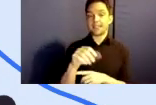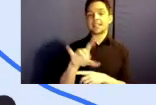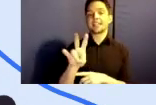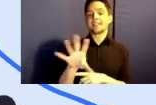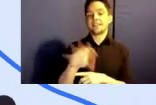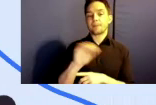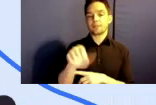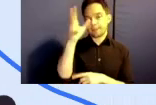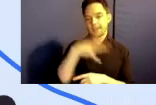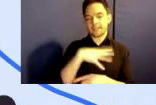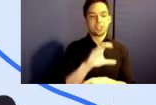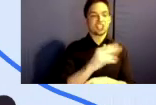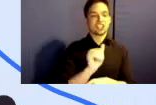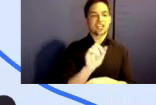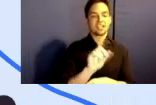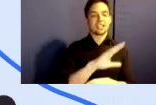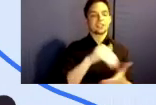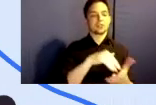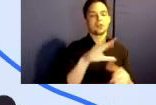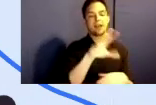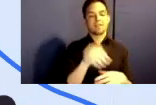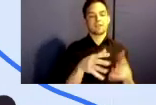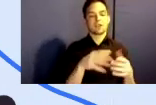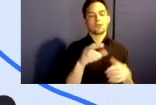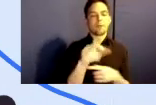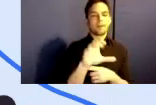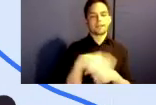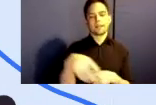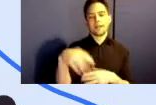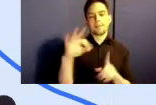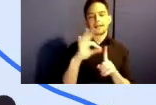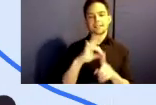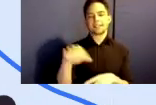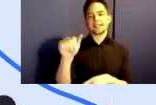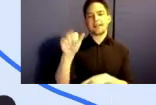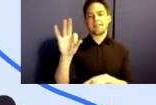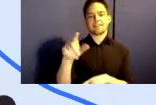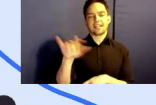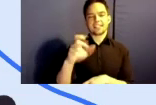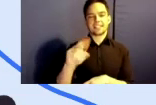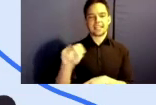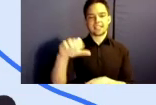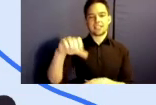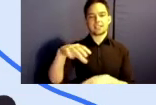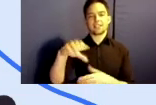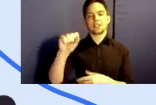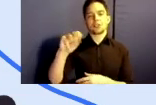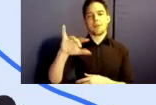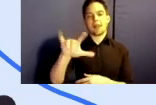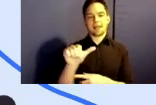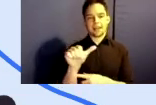Chad, Central African Republic, Pakistan, Afghanistan, Somalia, also 74%